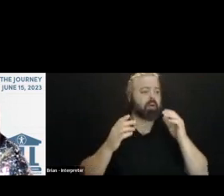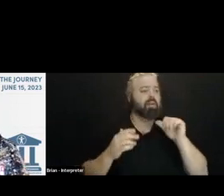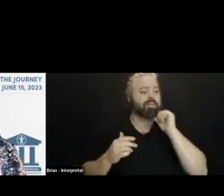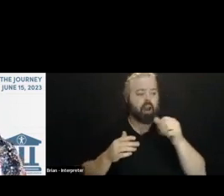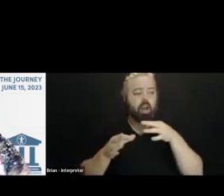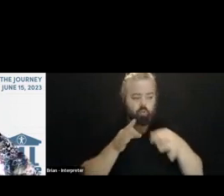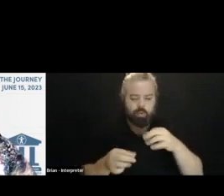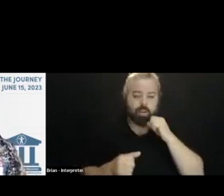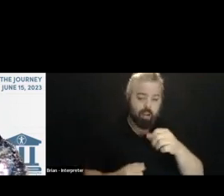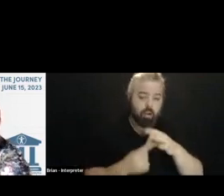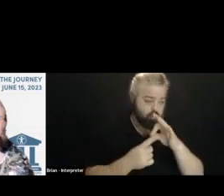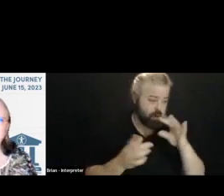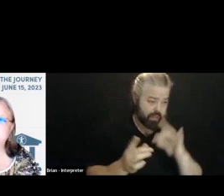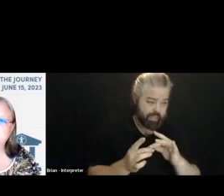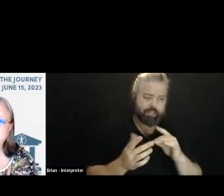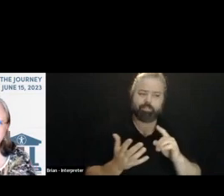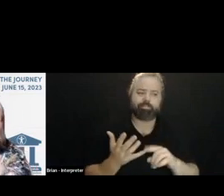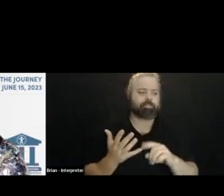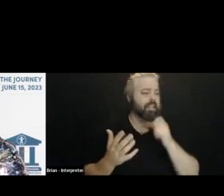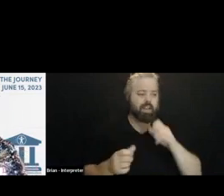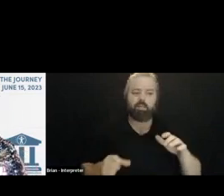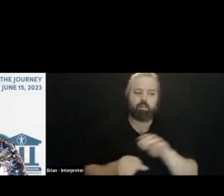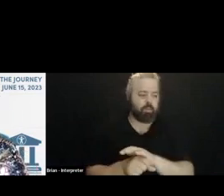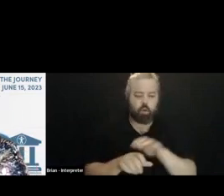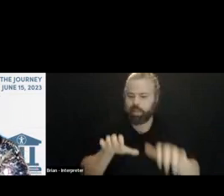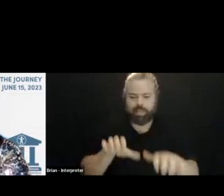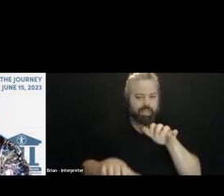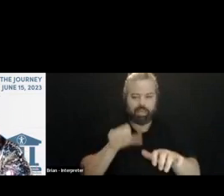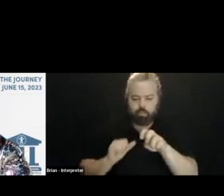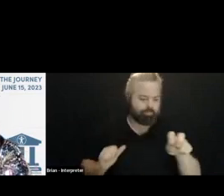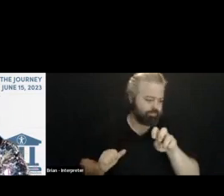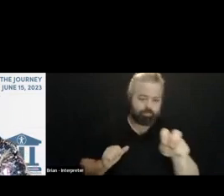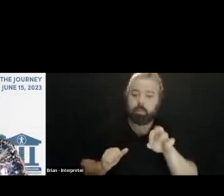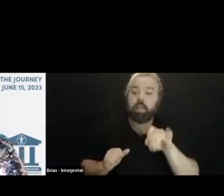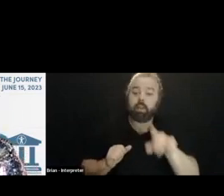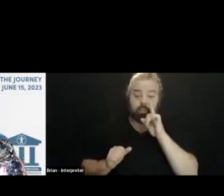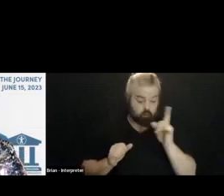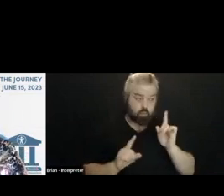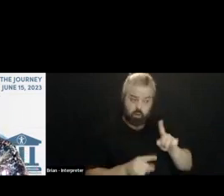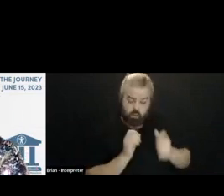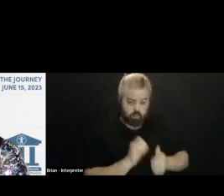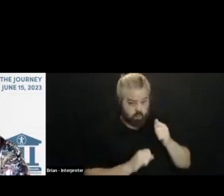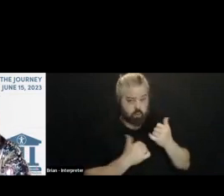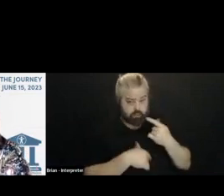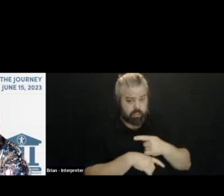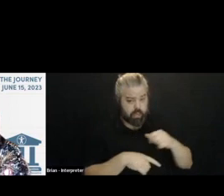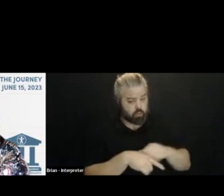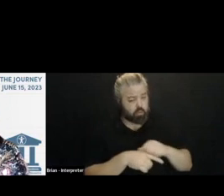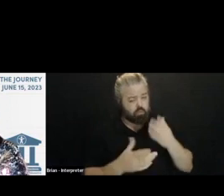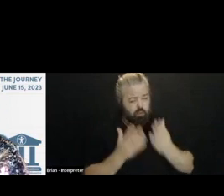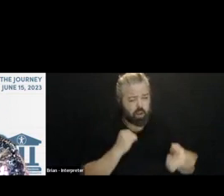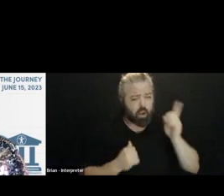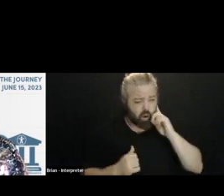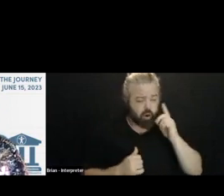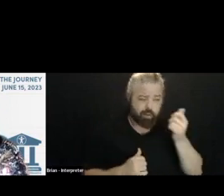keyboard navigability. If you all have been in the majority of the trainings today, you'll probably have heard of several of these